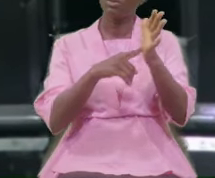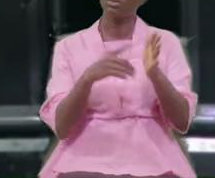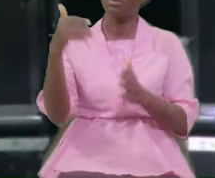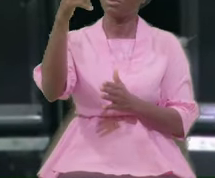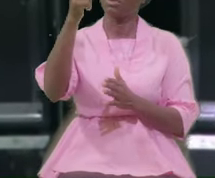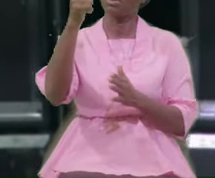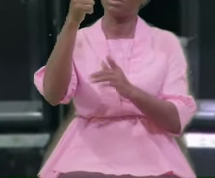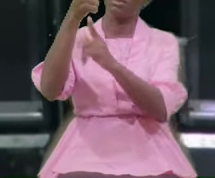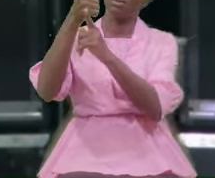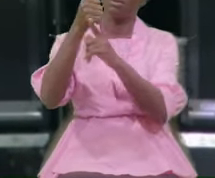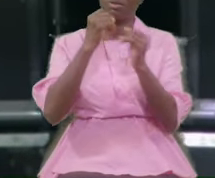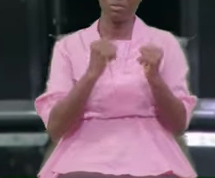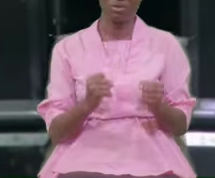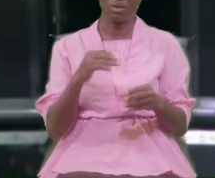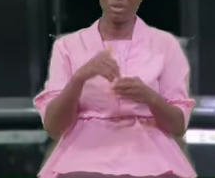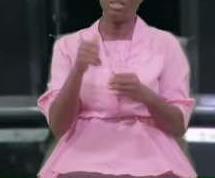life